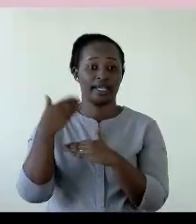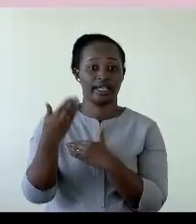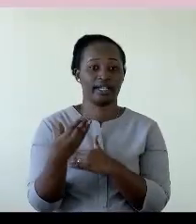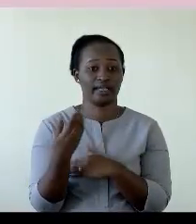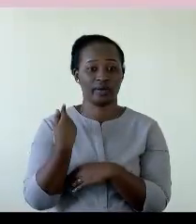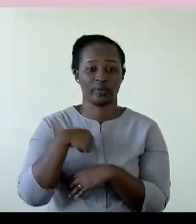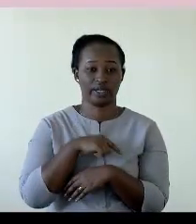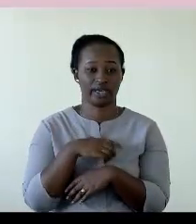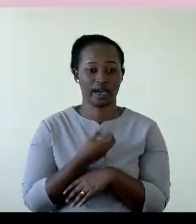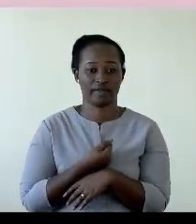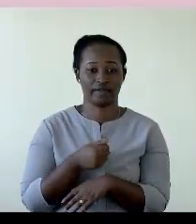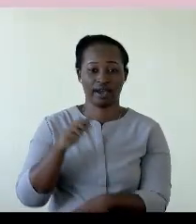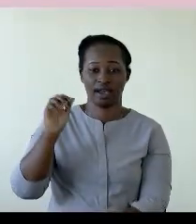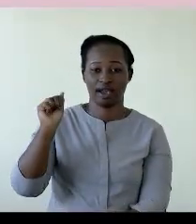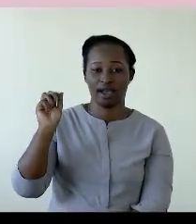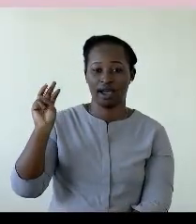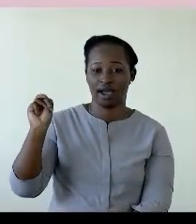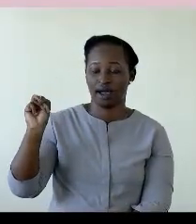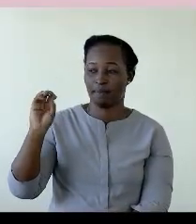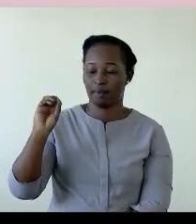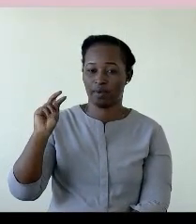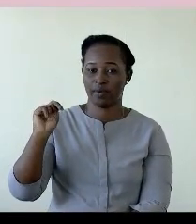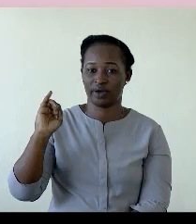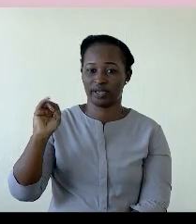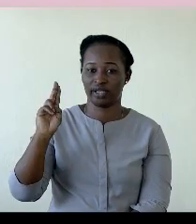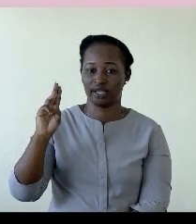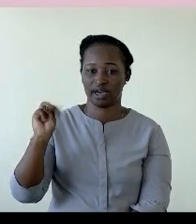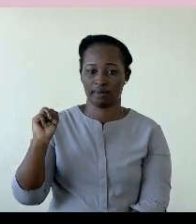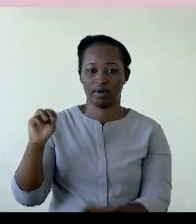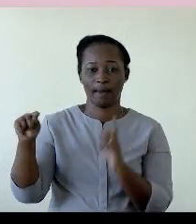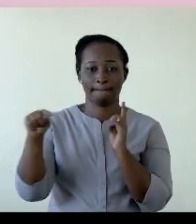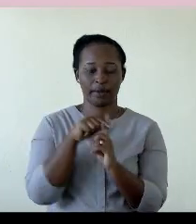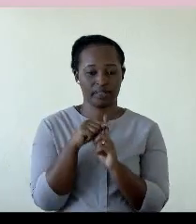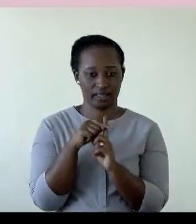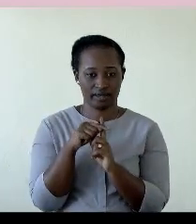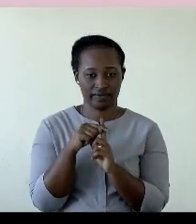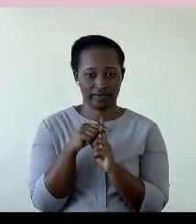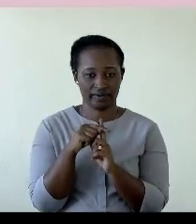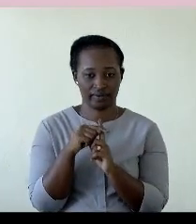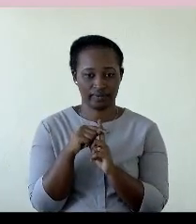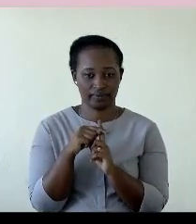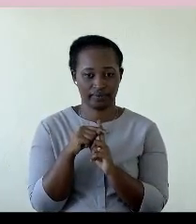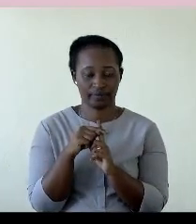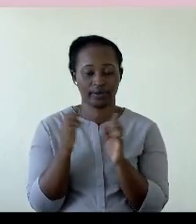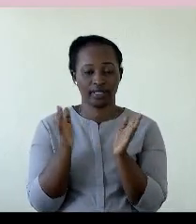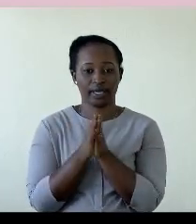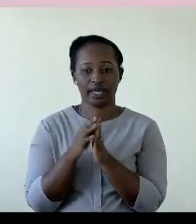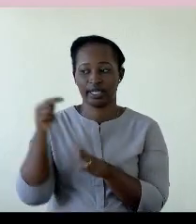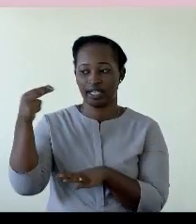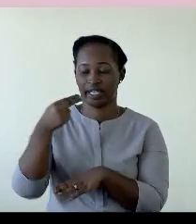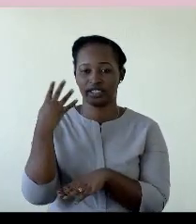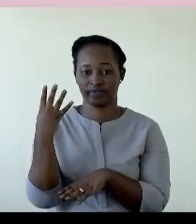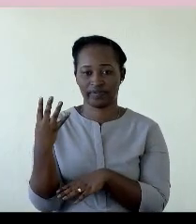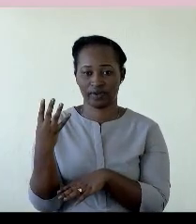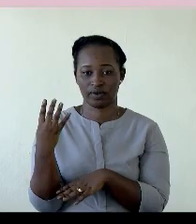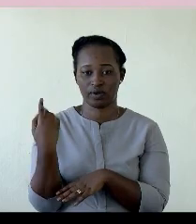here, it is the ammonium ion, a positive radical. The ammonium, NH4, so we